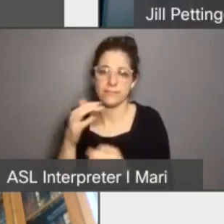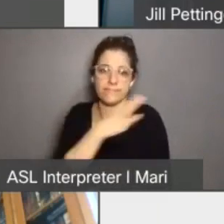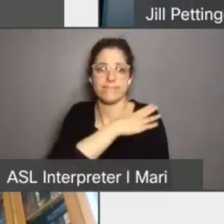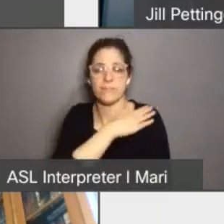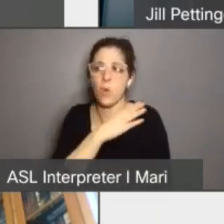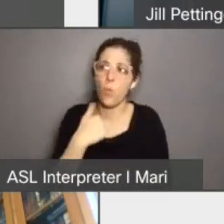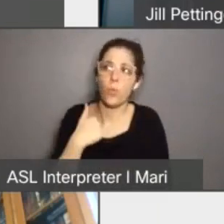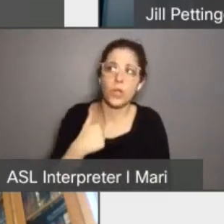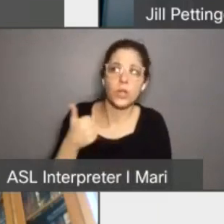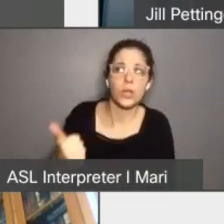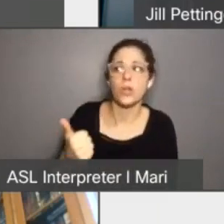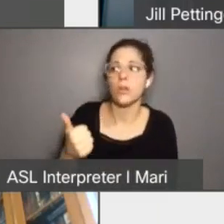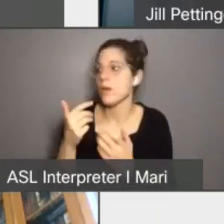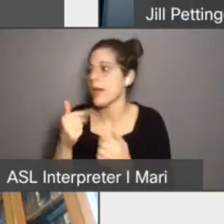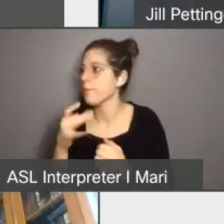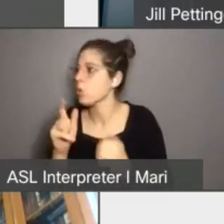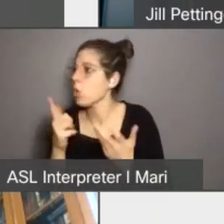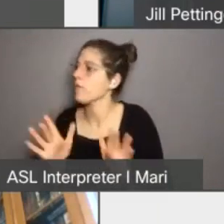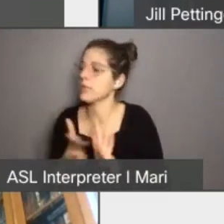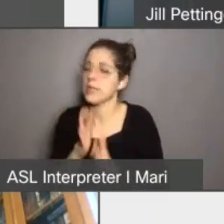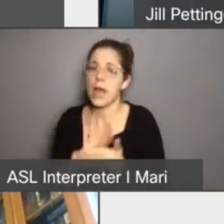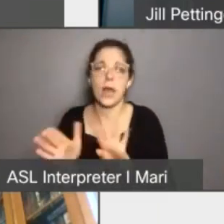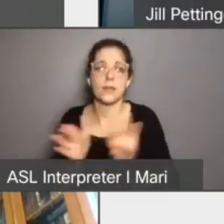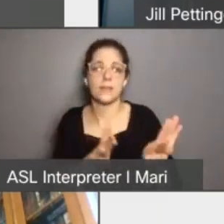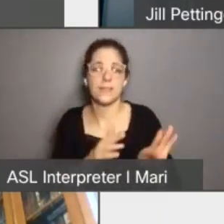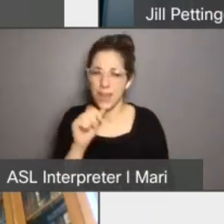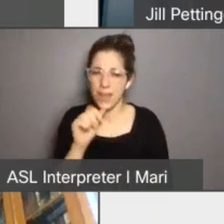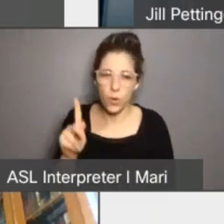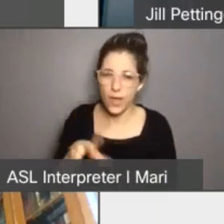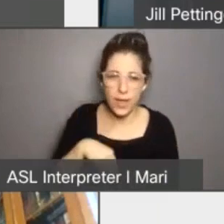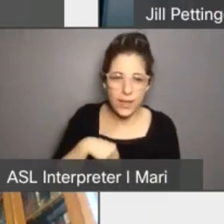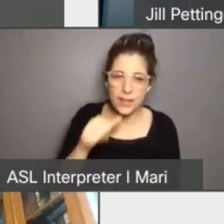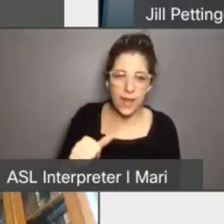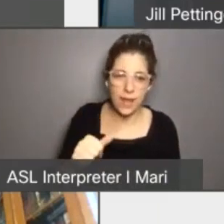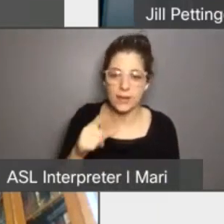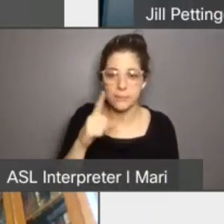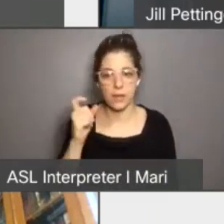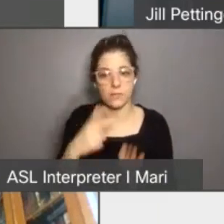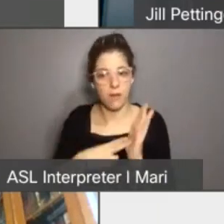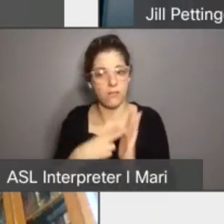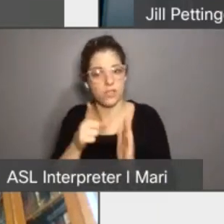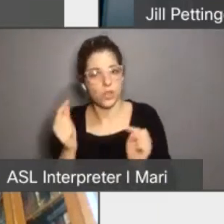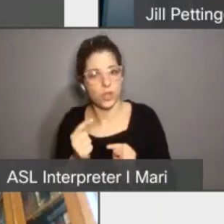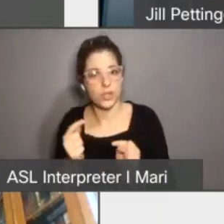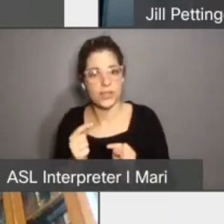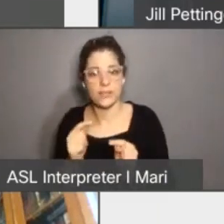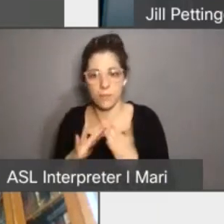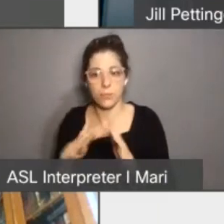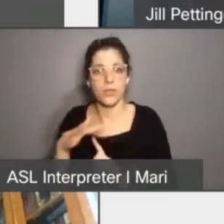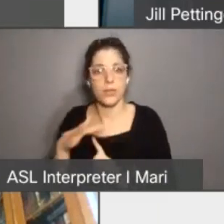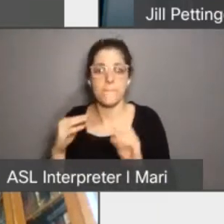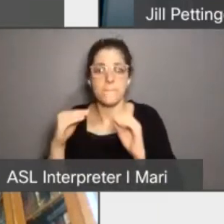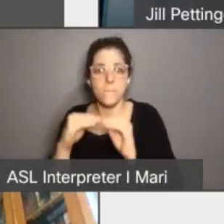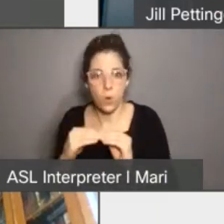good. April's over. Okay, we're done. That's not okay. And because honestly, you're hurting the community way more by doing